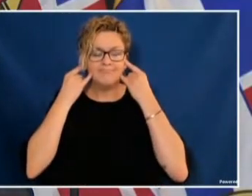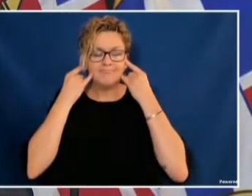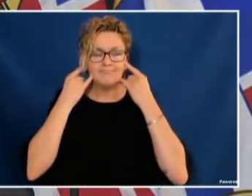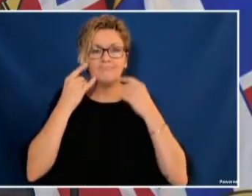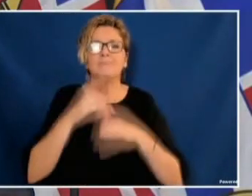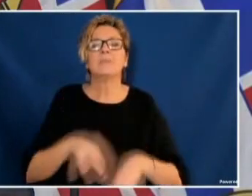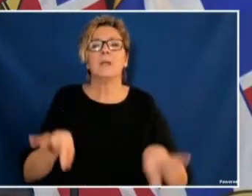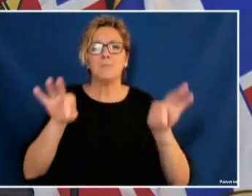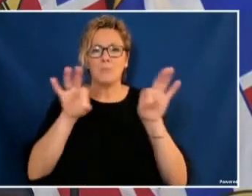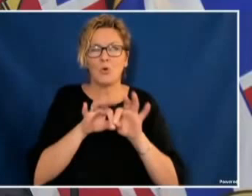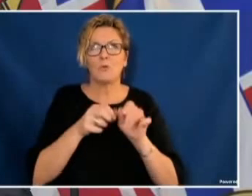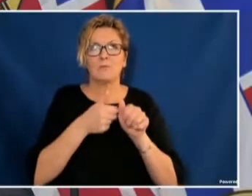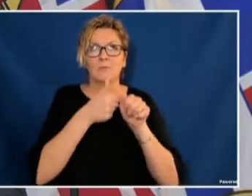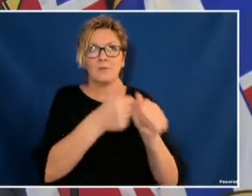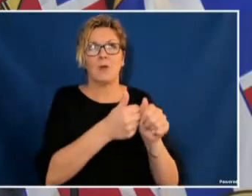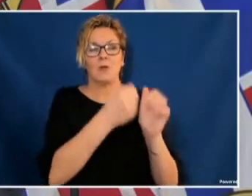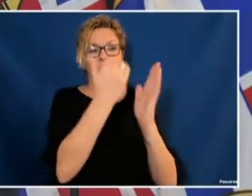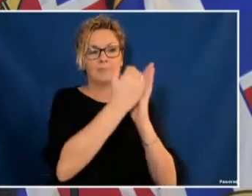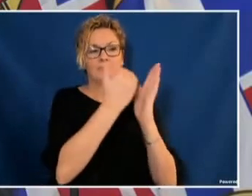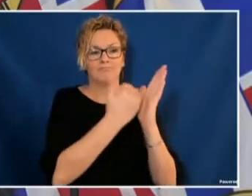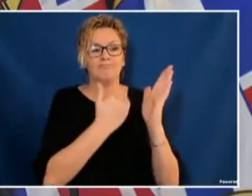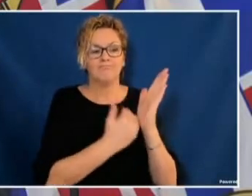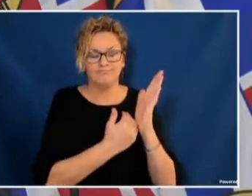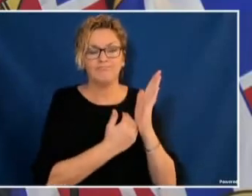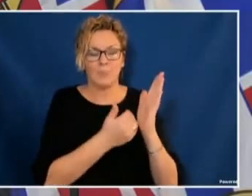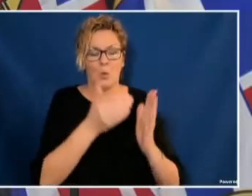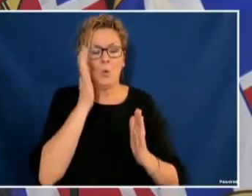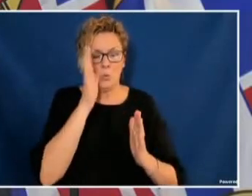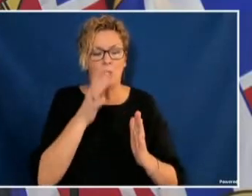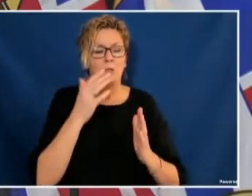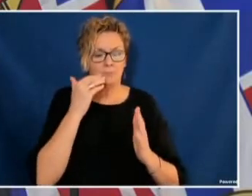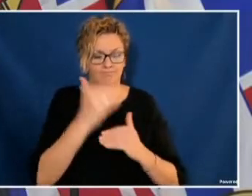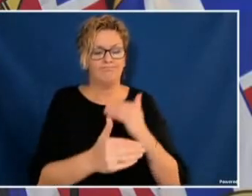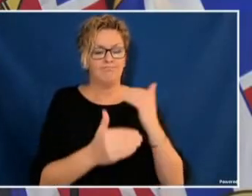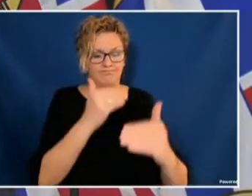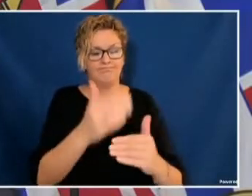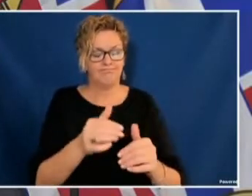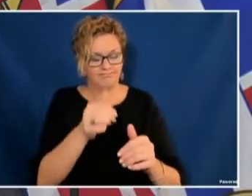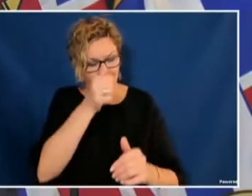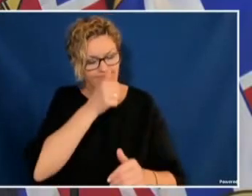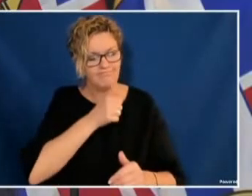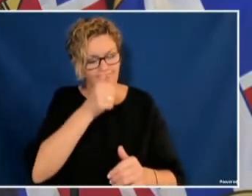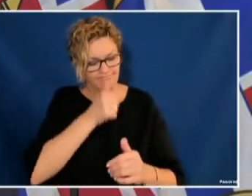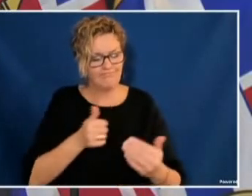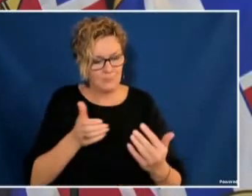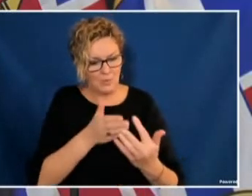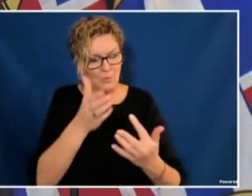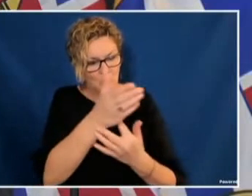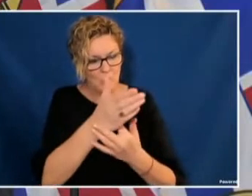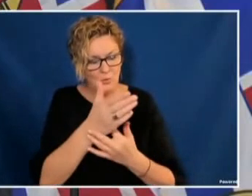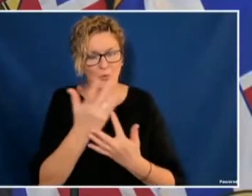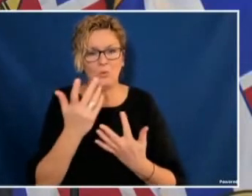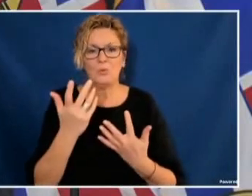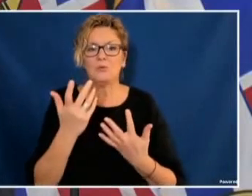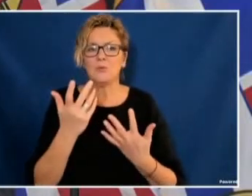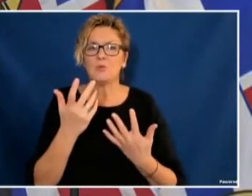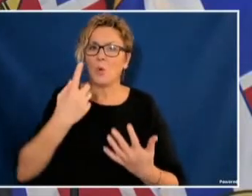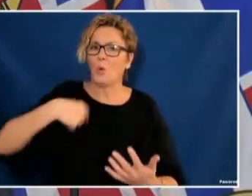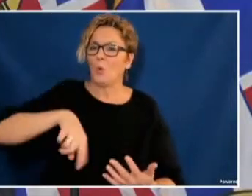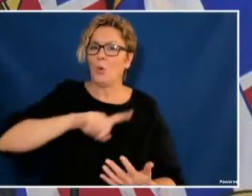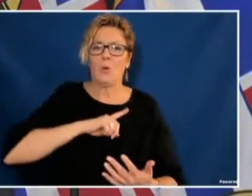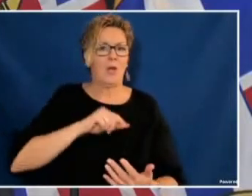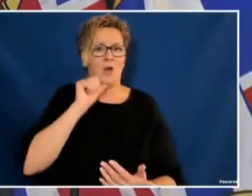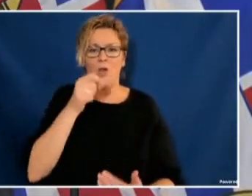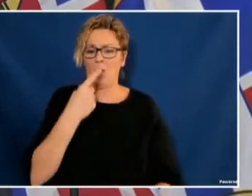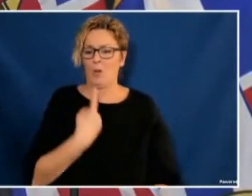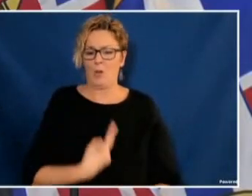Sunday, 14 from Sunday to Monday, 35 of them in the Fraser Health Authority, 11 in the Vancouver Coastal Health Authority. As Dr.